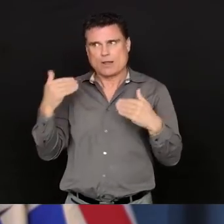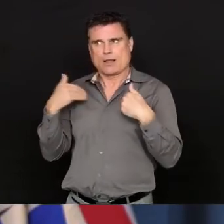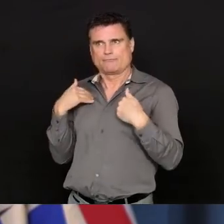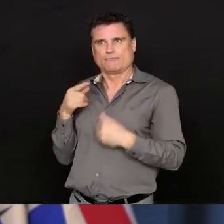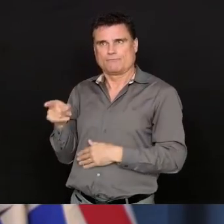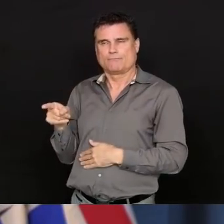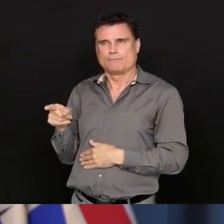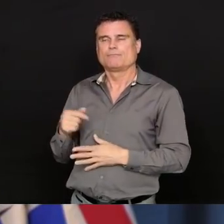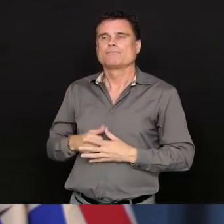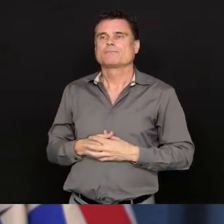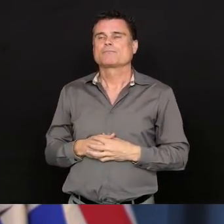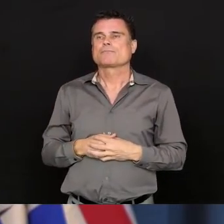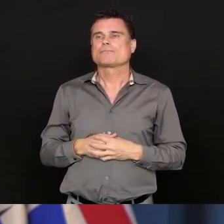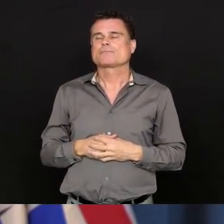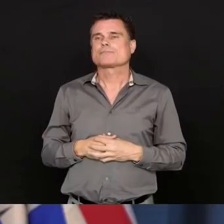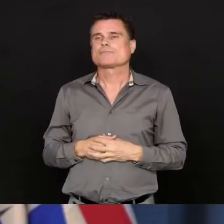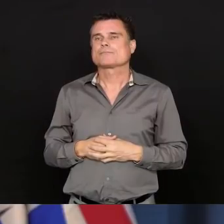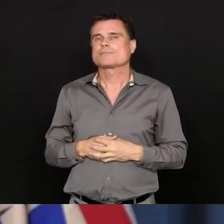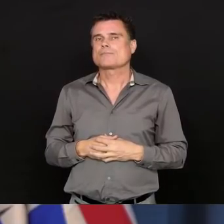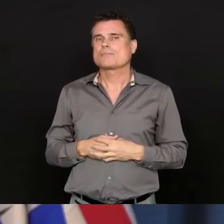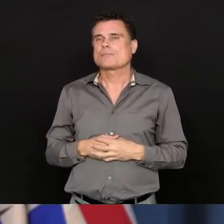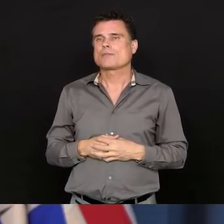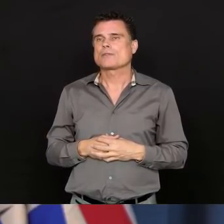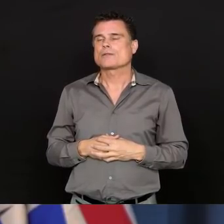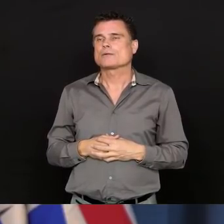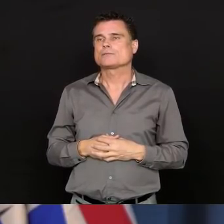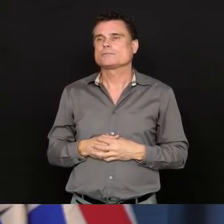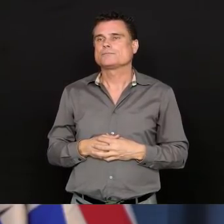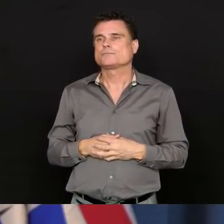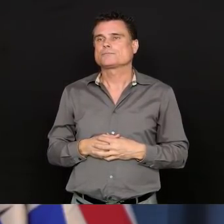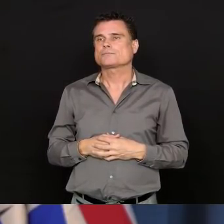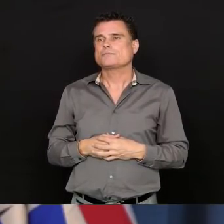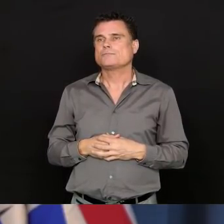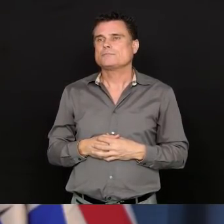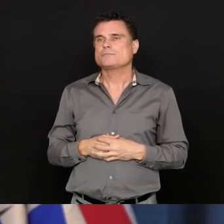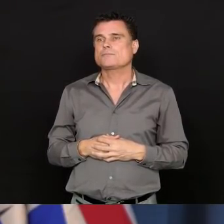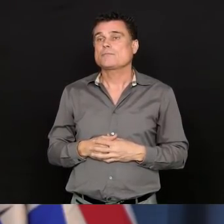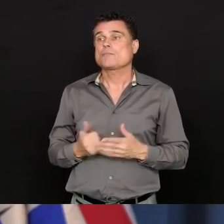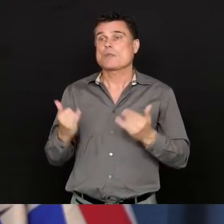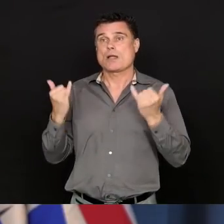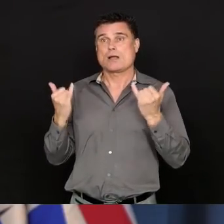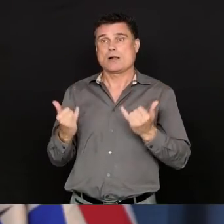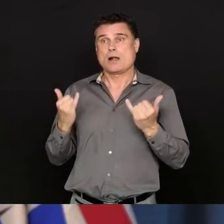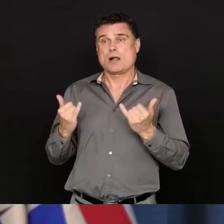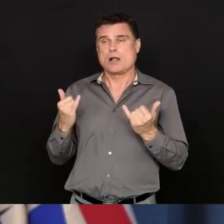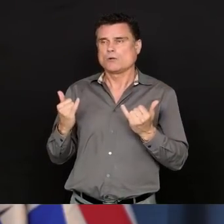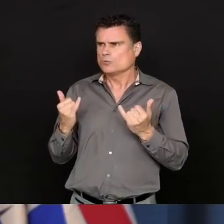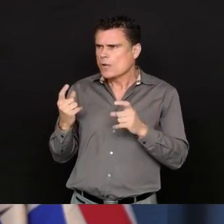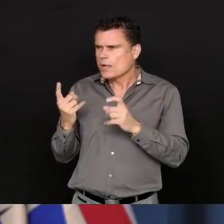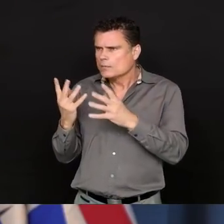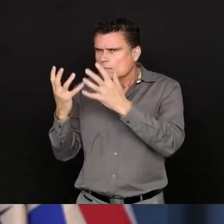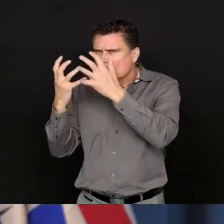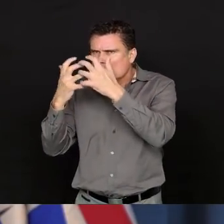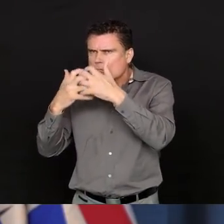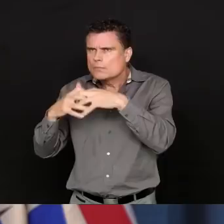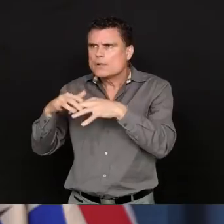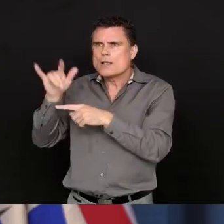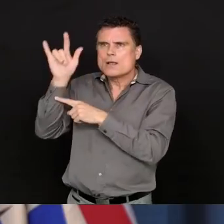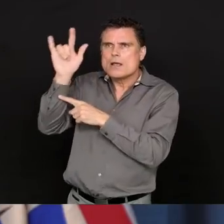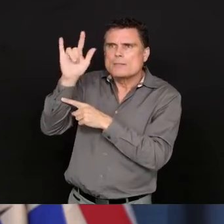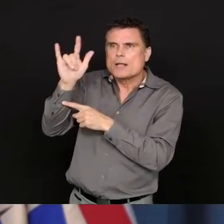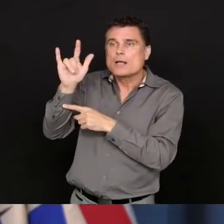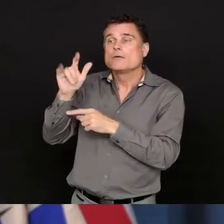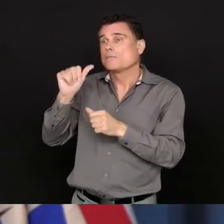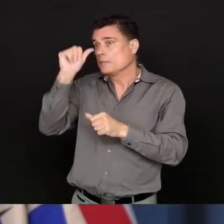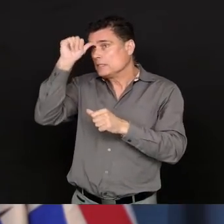are repatriation flights that are being arranged, particularly from a number of countries like India, and we are aware that